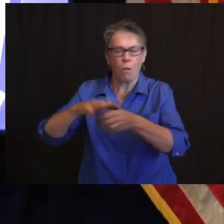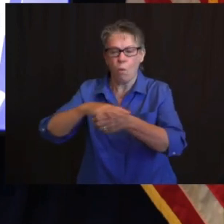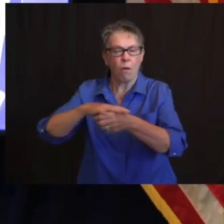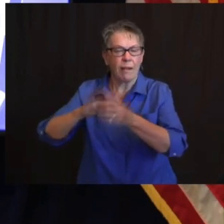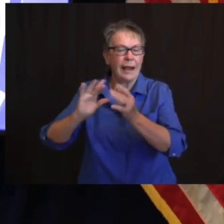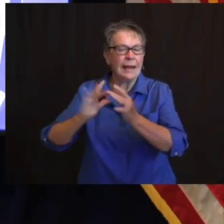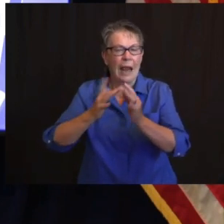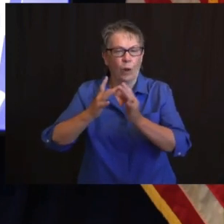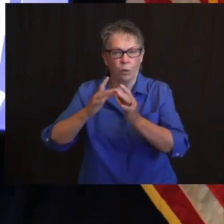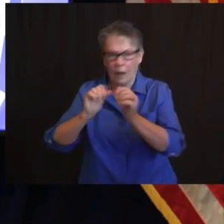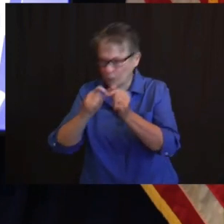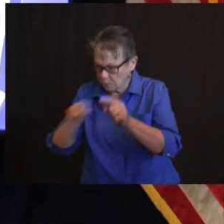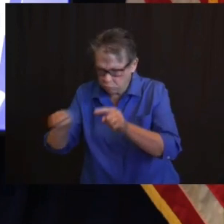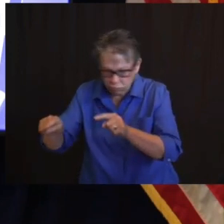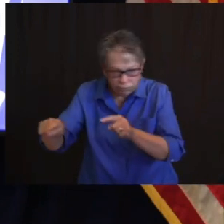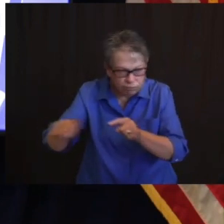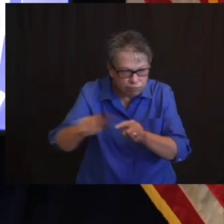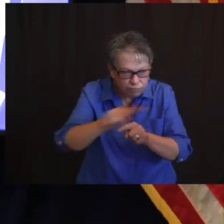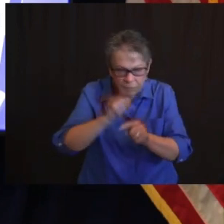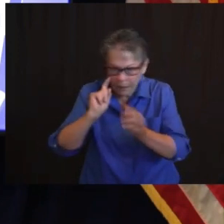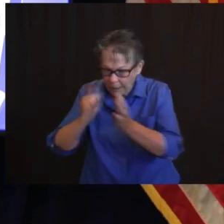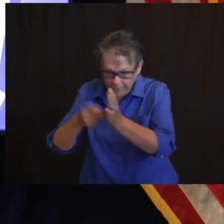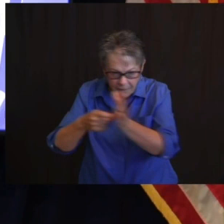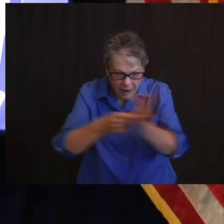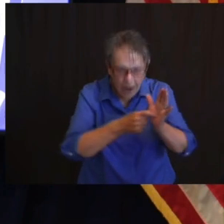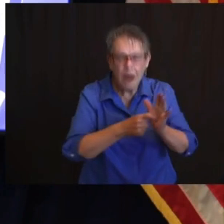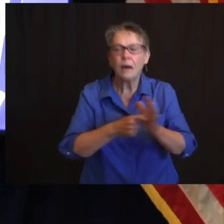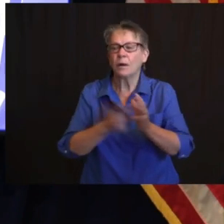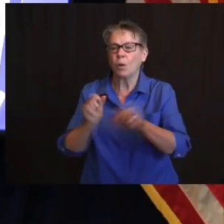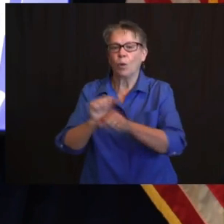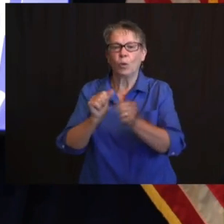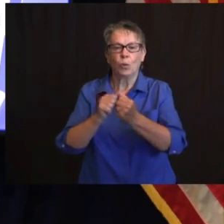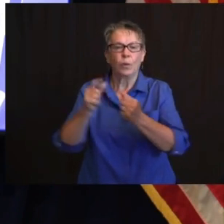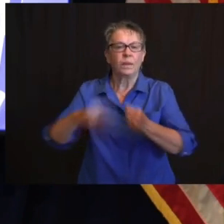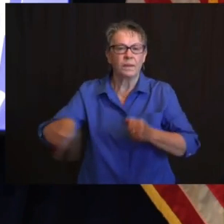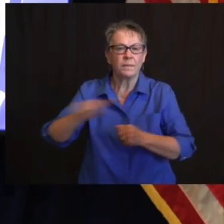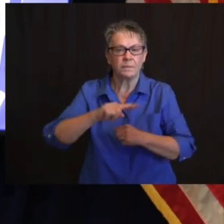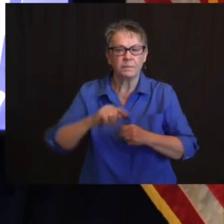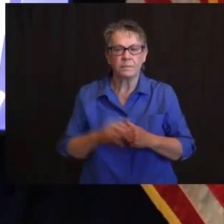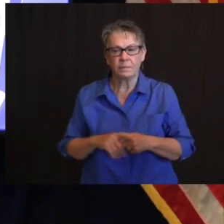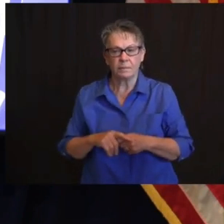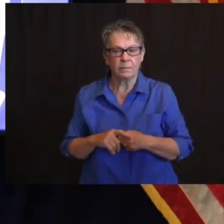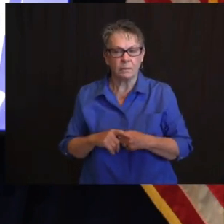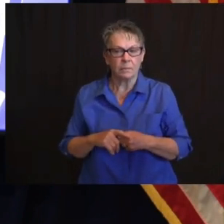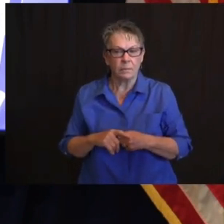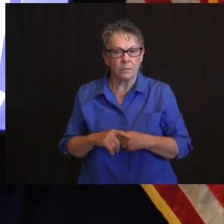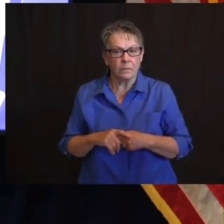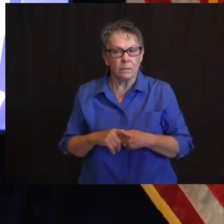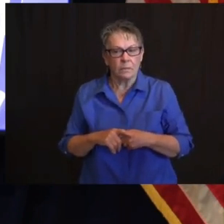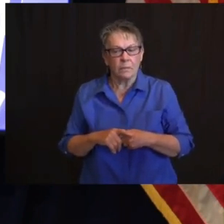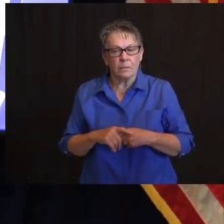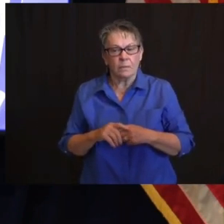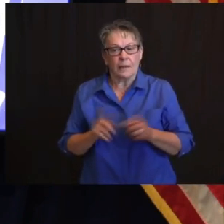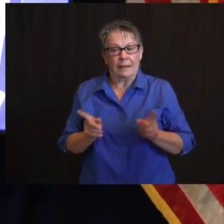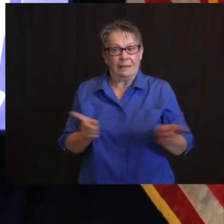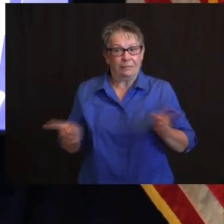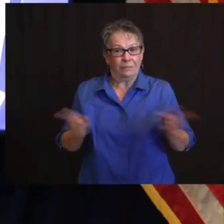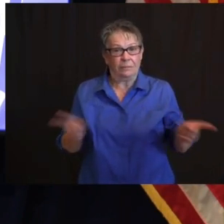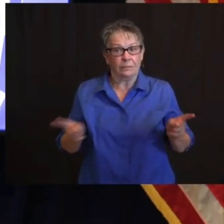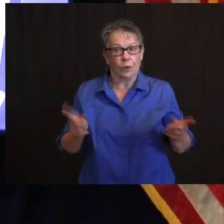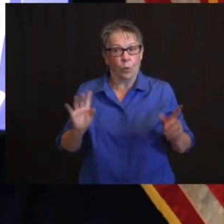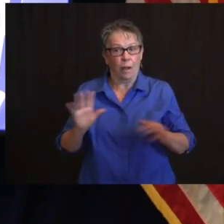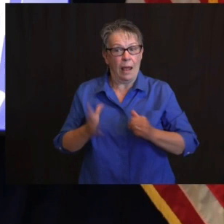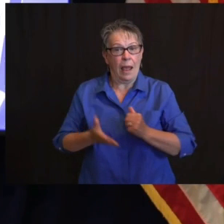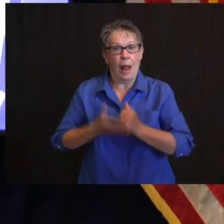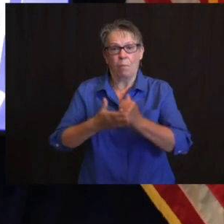efforts. This platform will bolster the department's existing lab integrated program. Through the